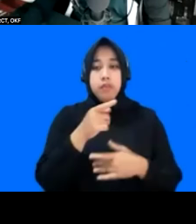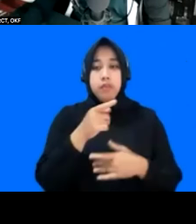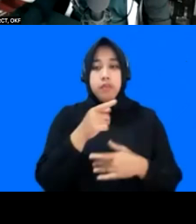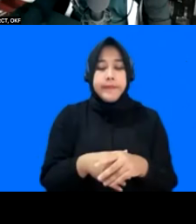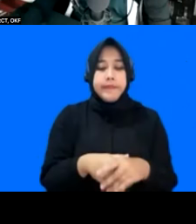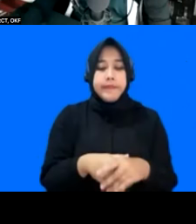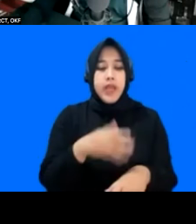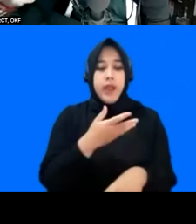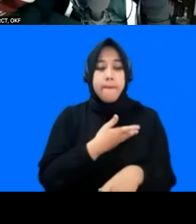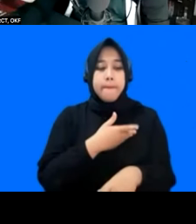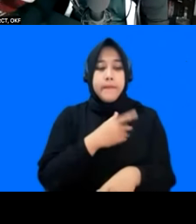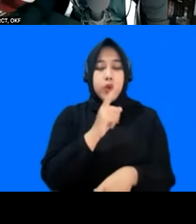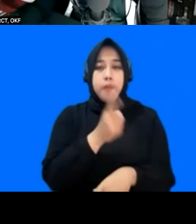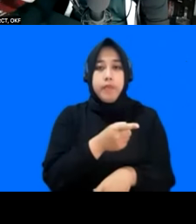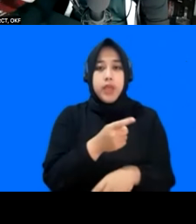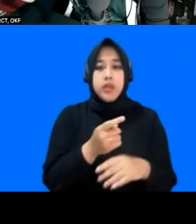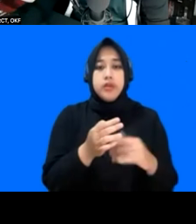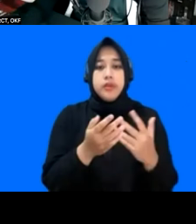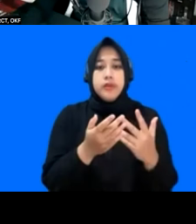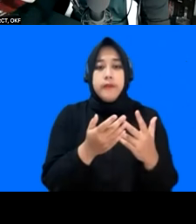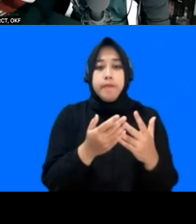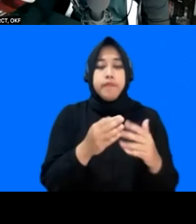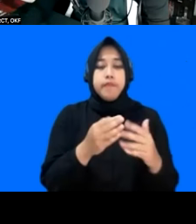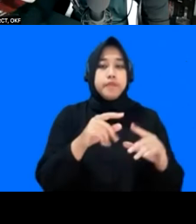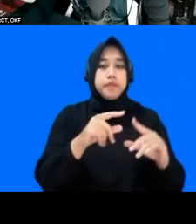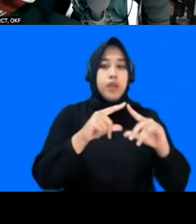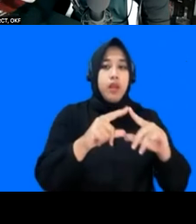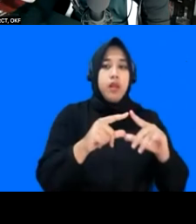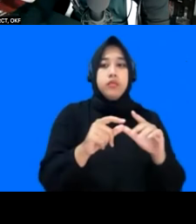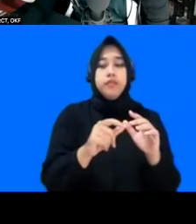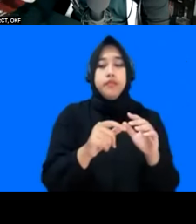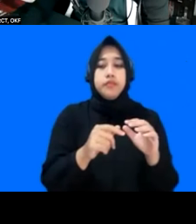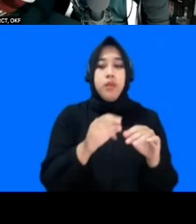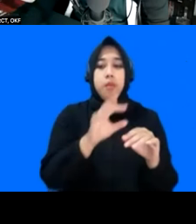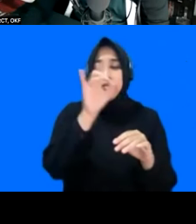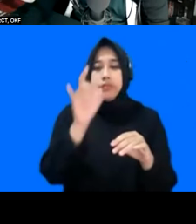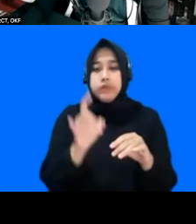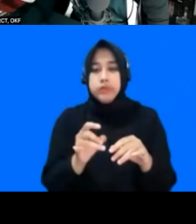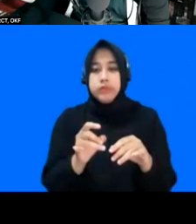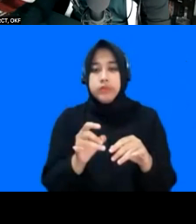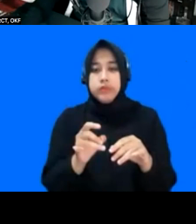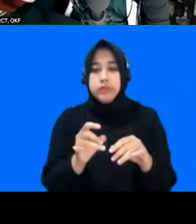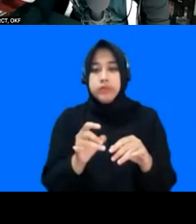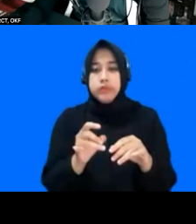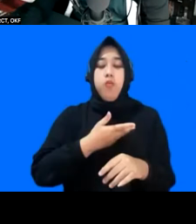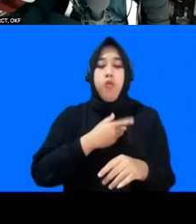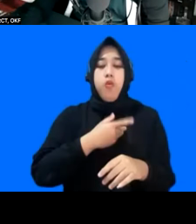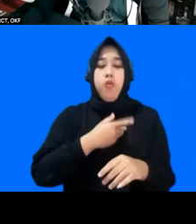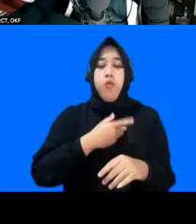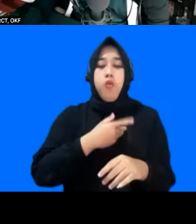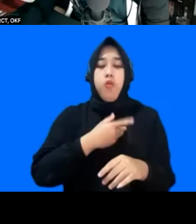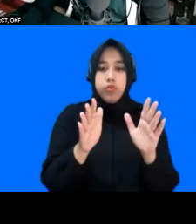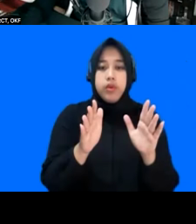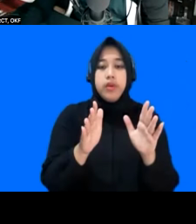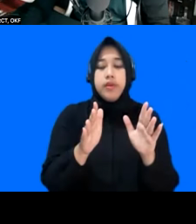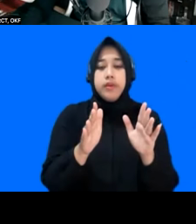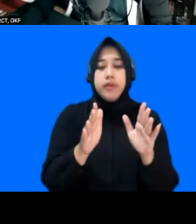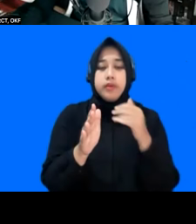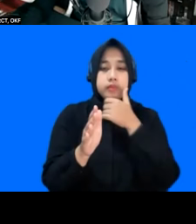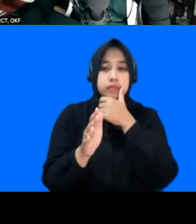have open geospatial trainings and capacity building activities for people focusing on open source